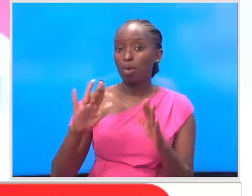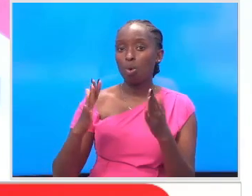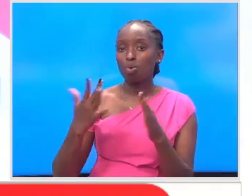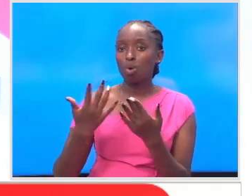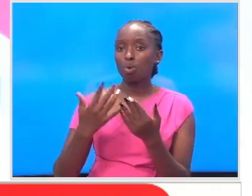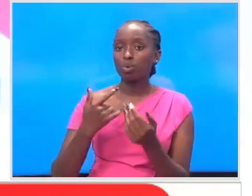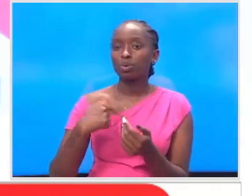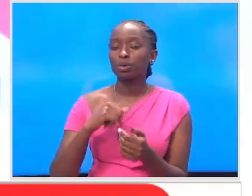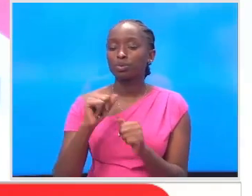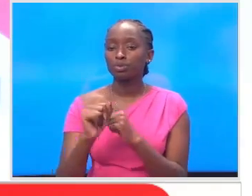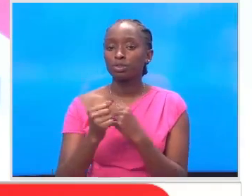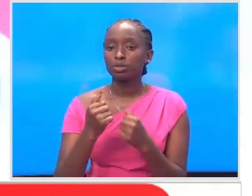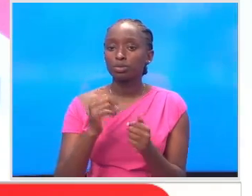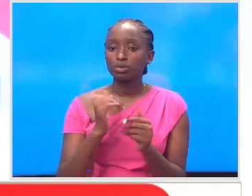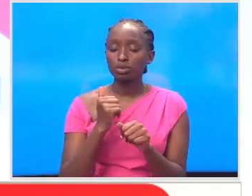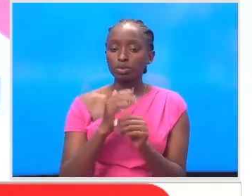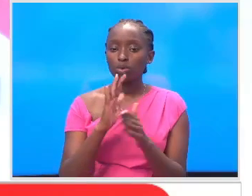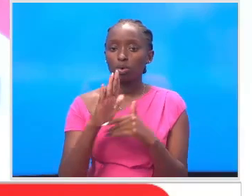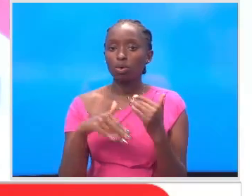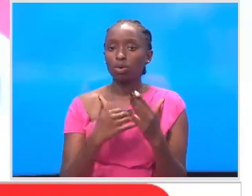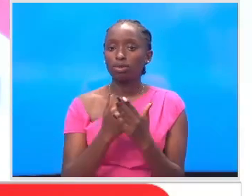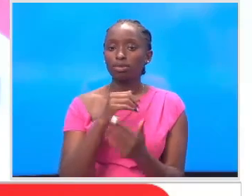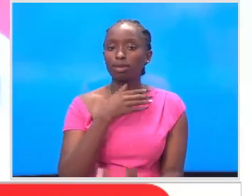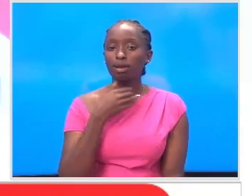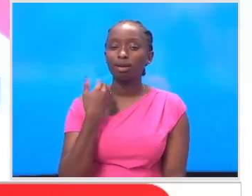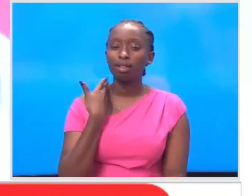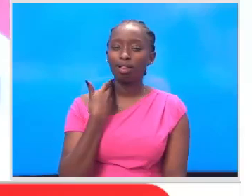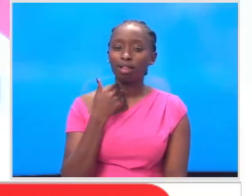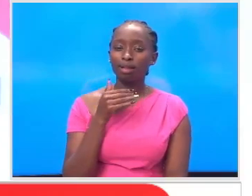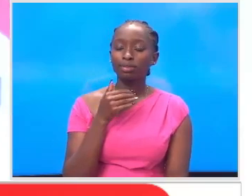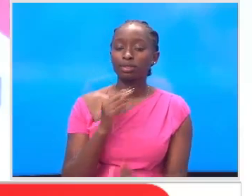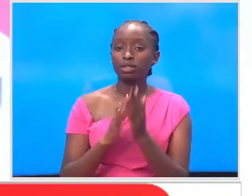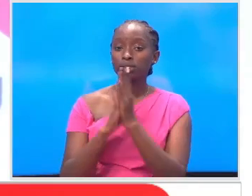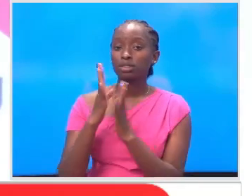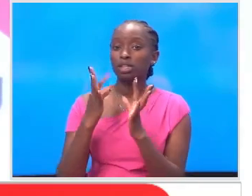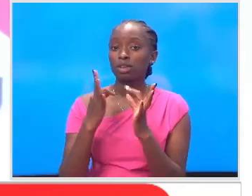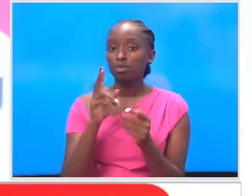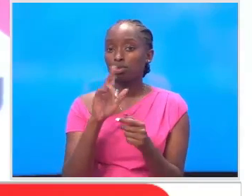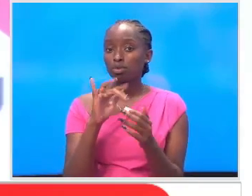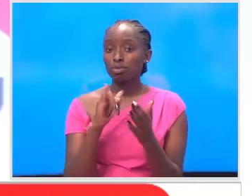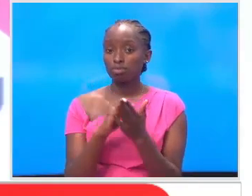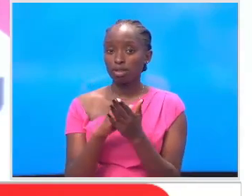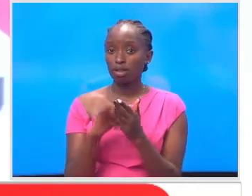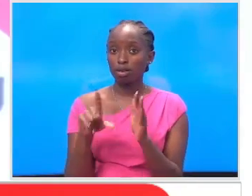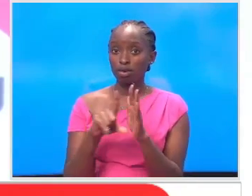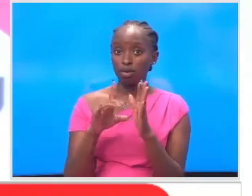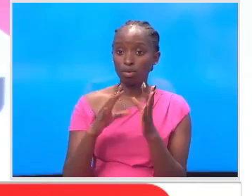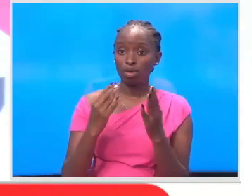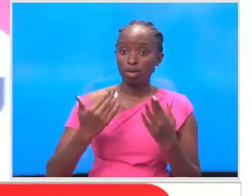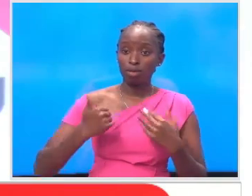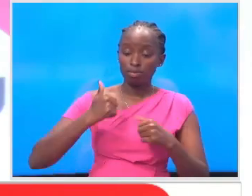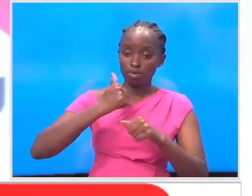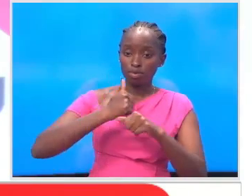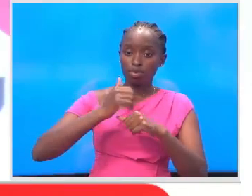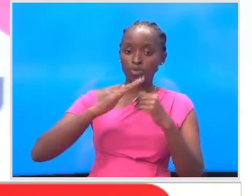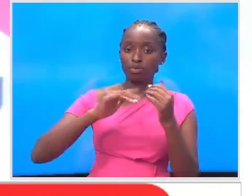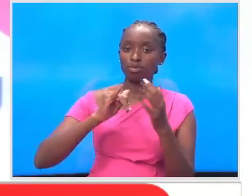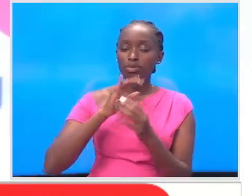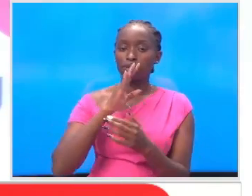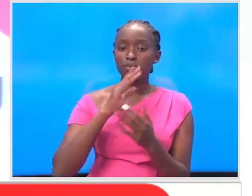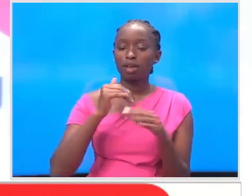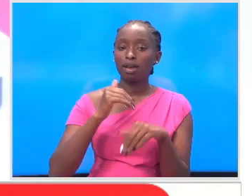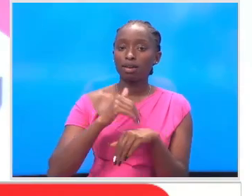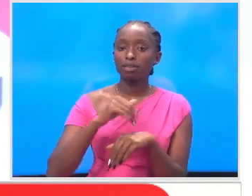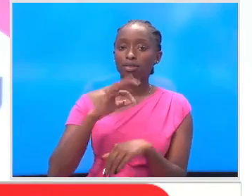the heightened interest. If you look at the US dollar denominated loans, they were at